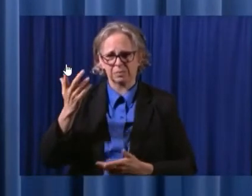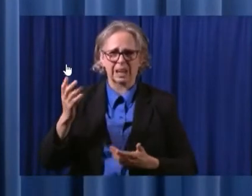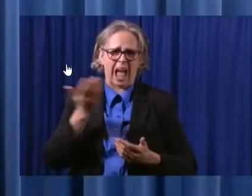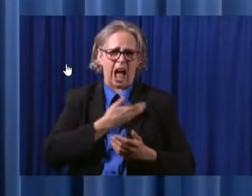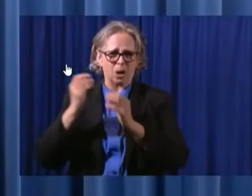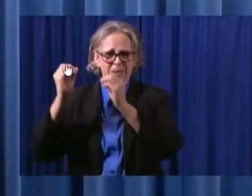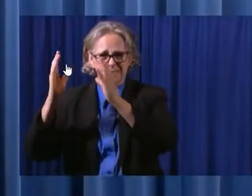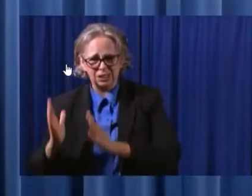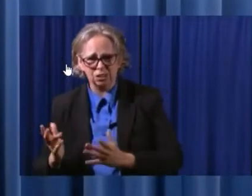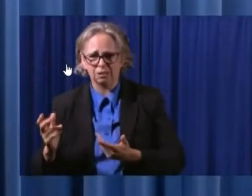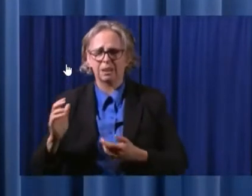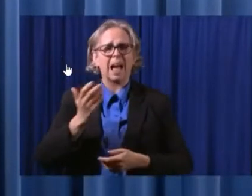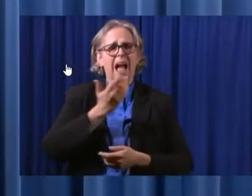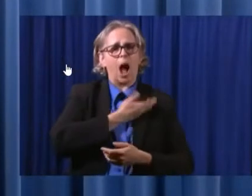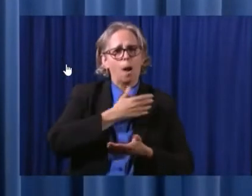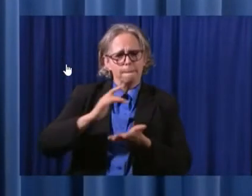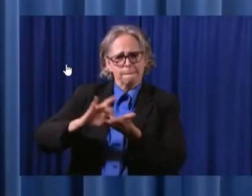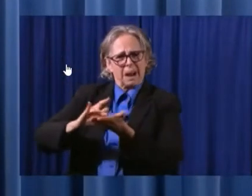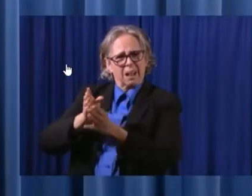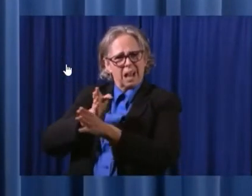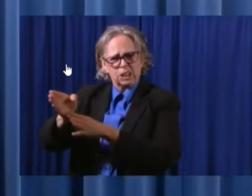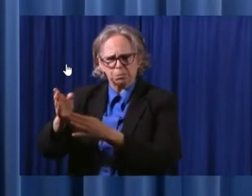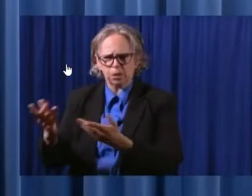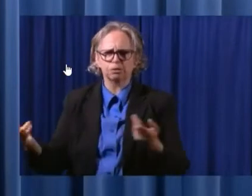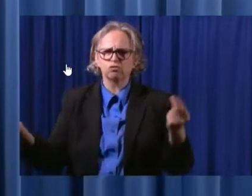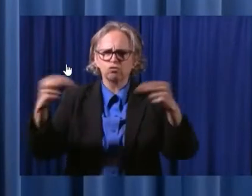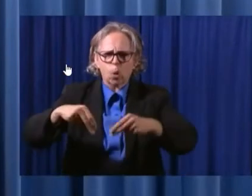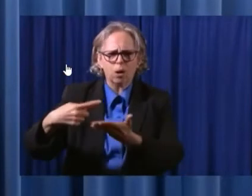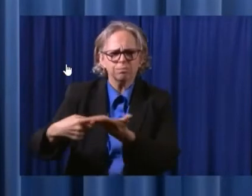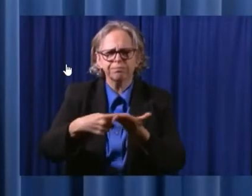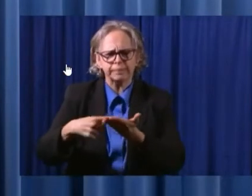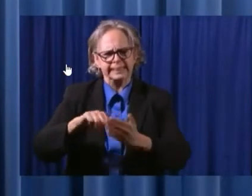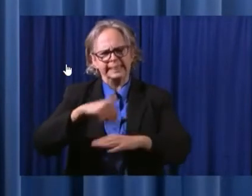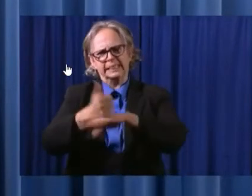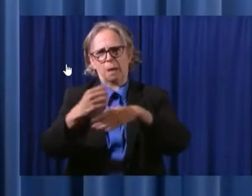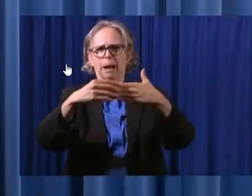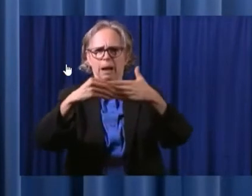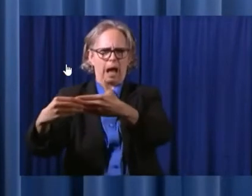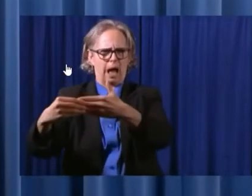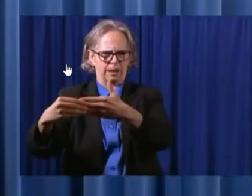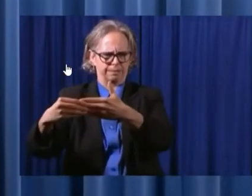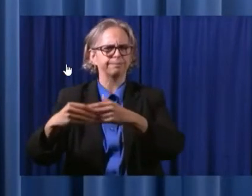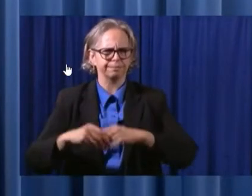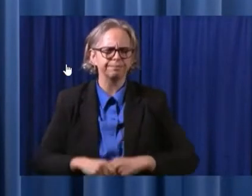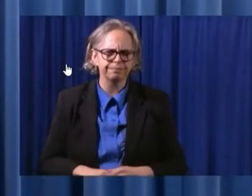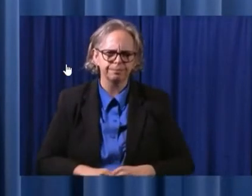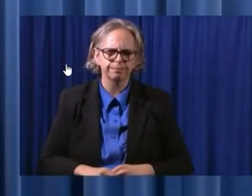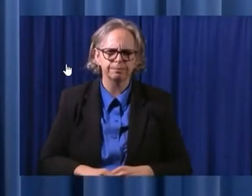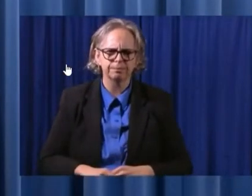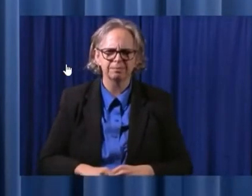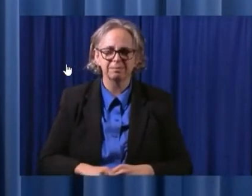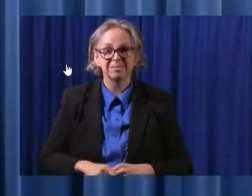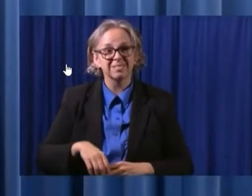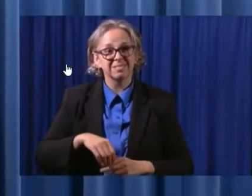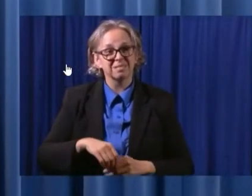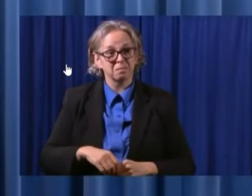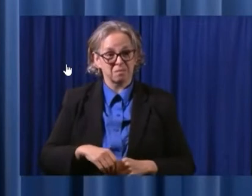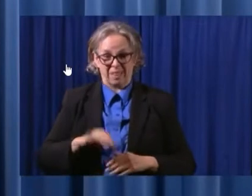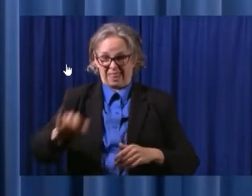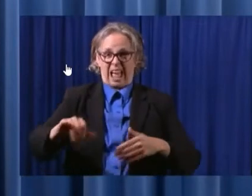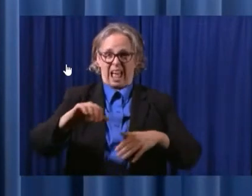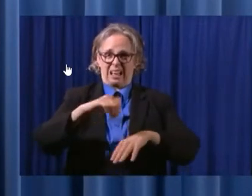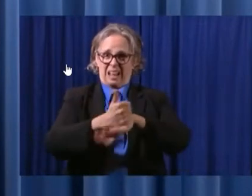backed by science that each school should follow when developing their reopening plans. This approach allows schools to adjust their rules